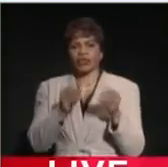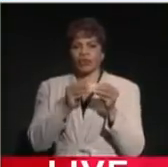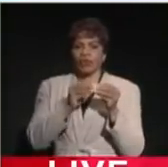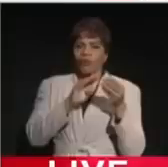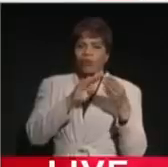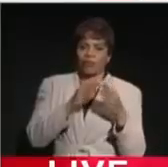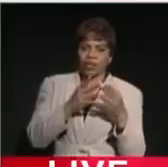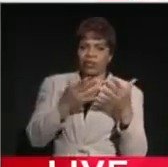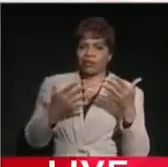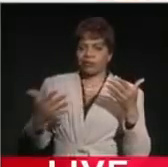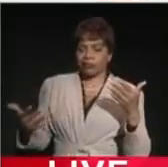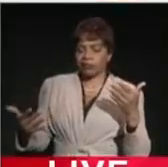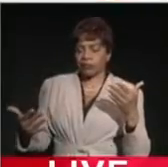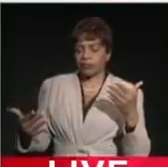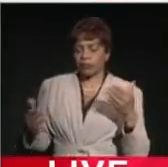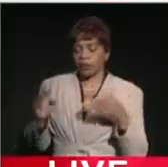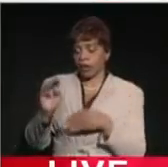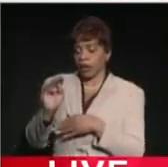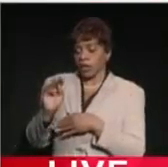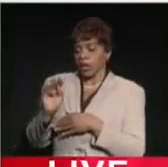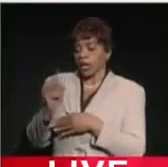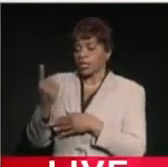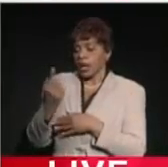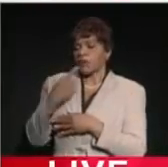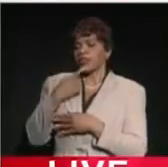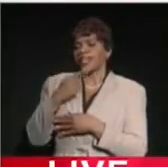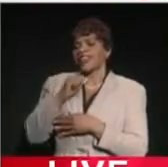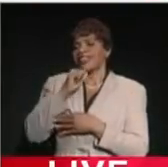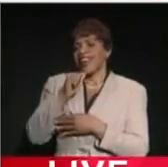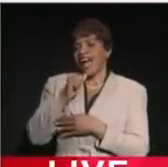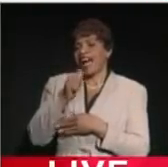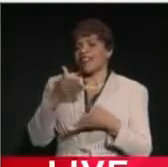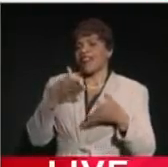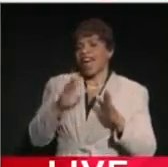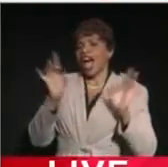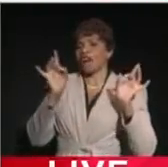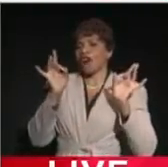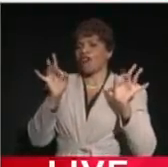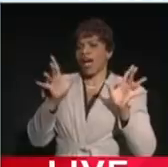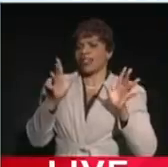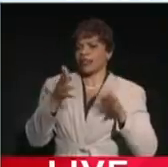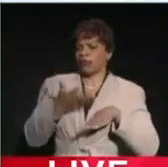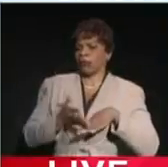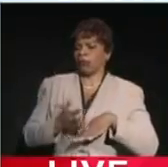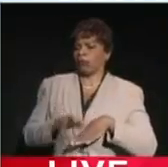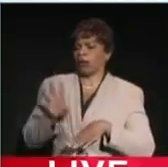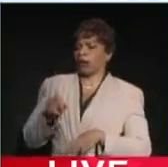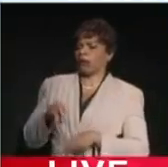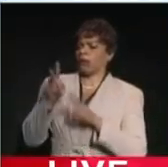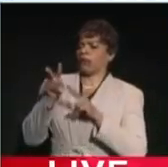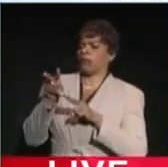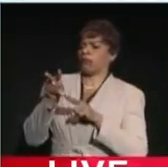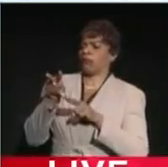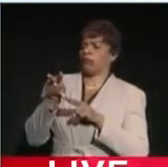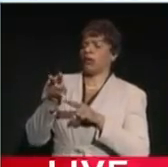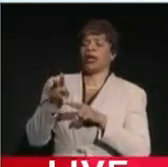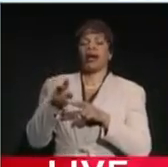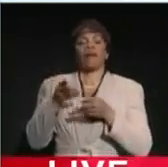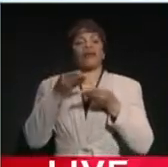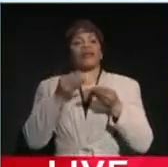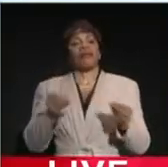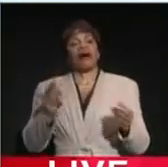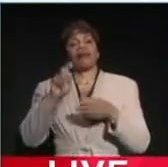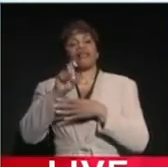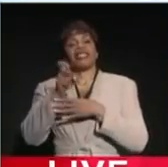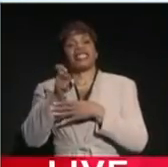Yeah, listen, someone once said, don't let a good crisis go to waste. And the crisis, the property tax crisis during